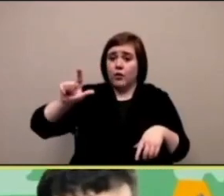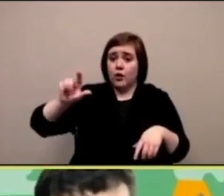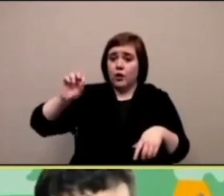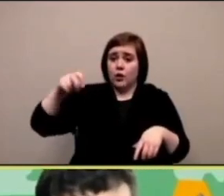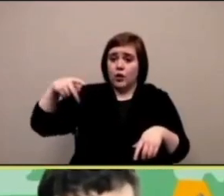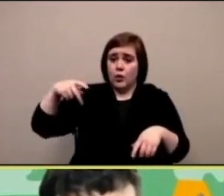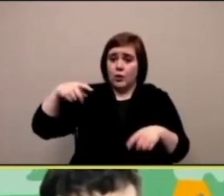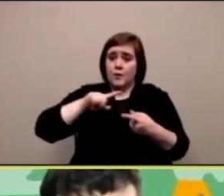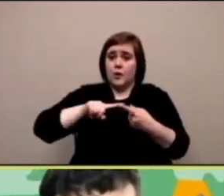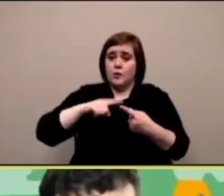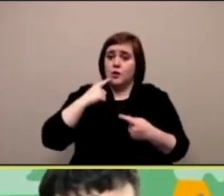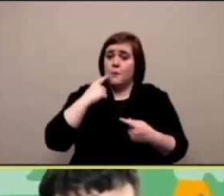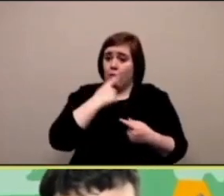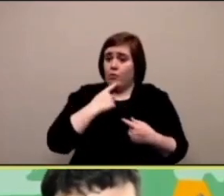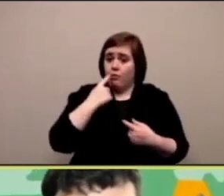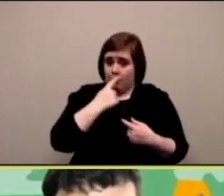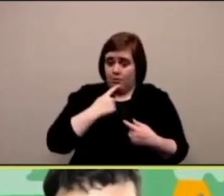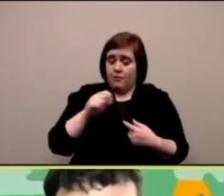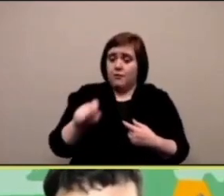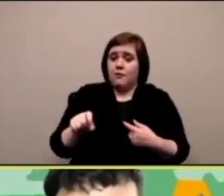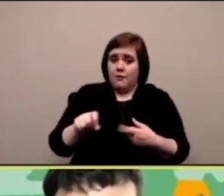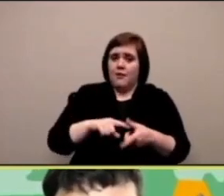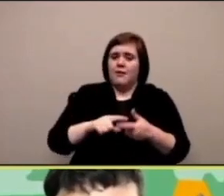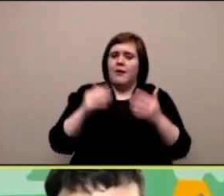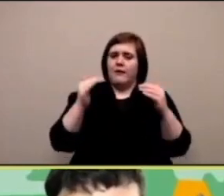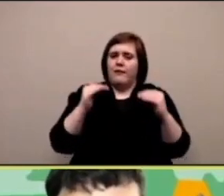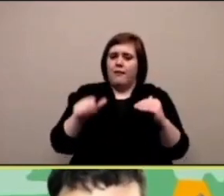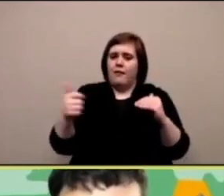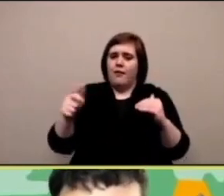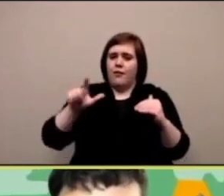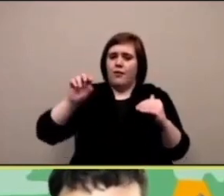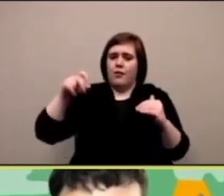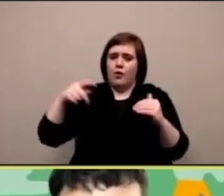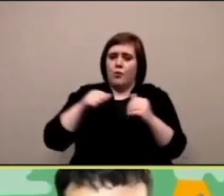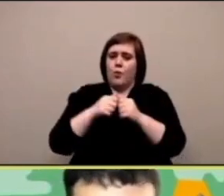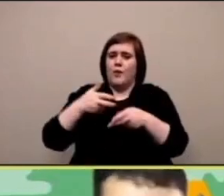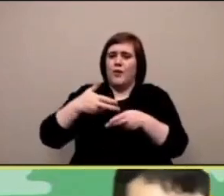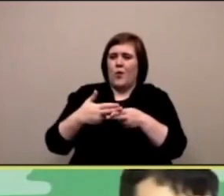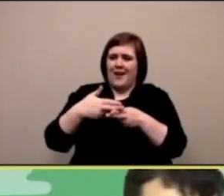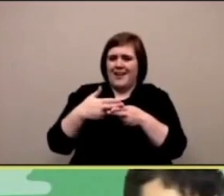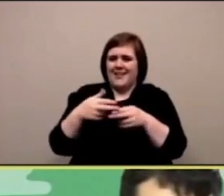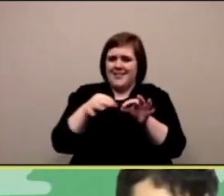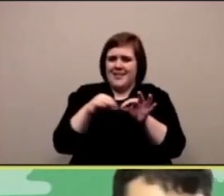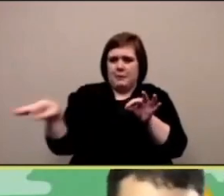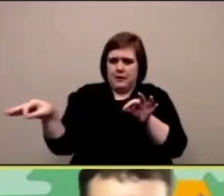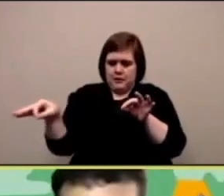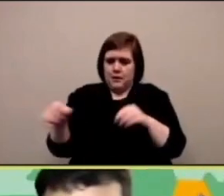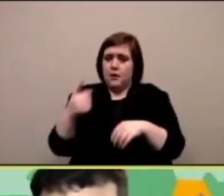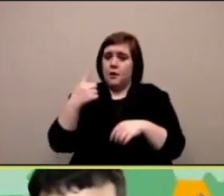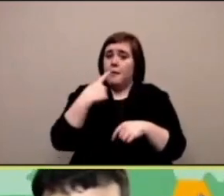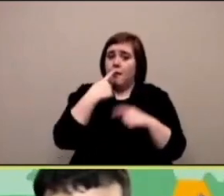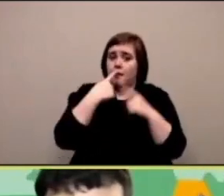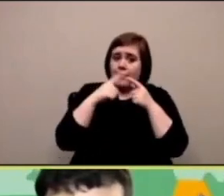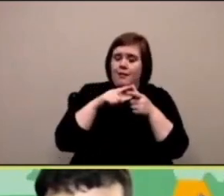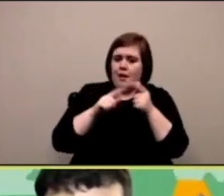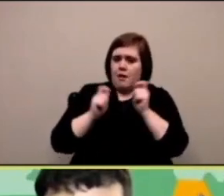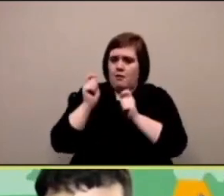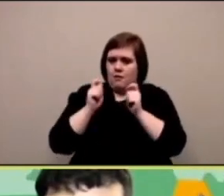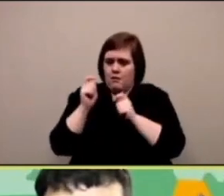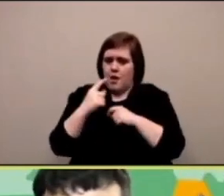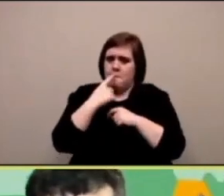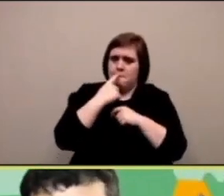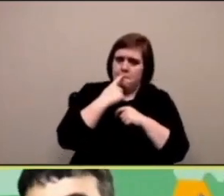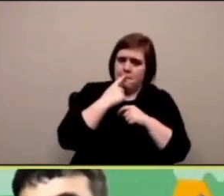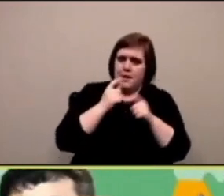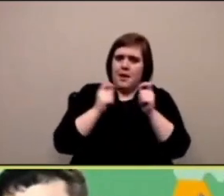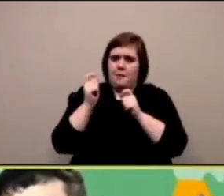goes to your mouth, but then there's another loop with a wait statement. So it goes to your mouth once and then it animates.